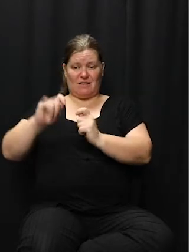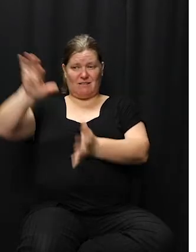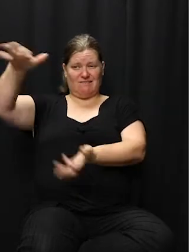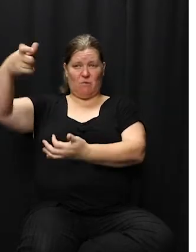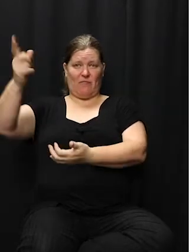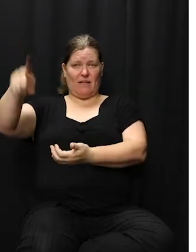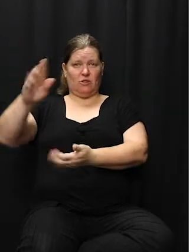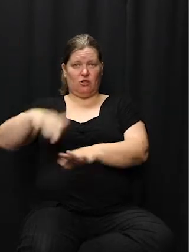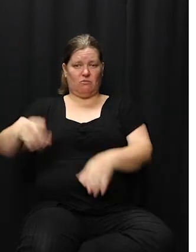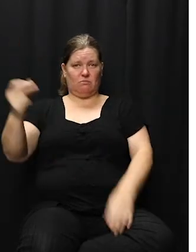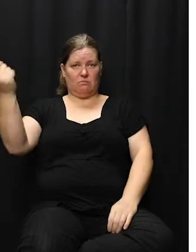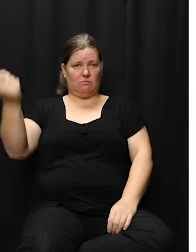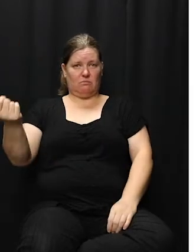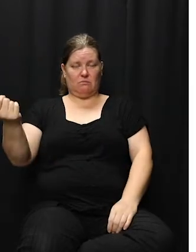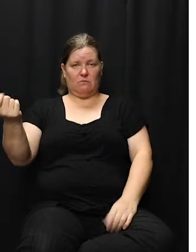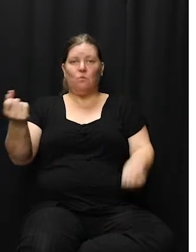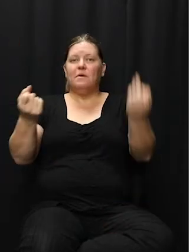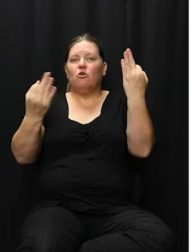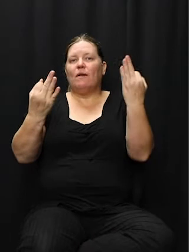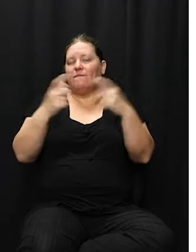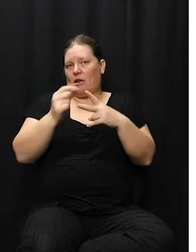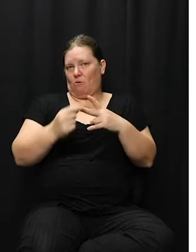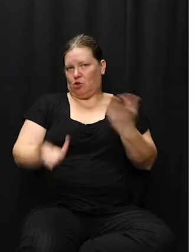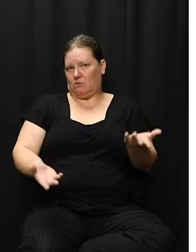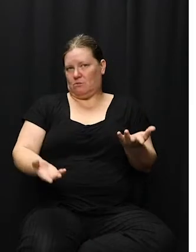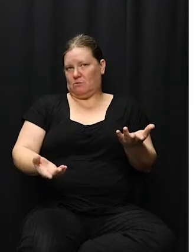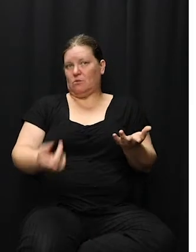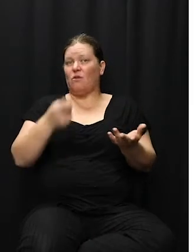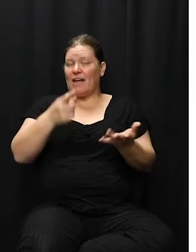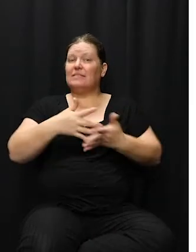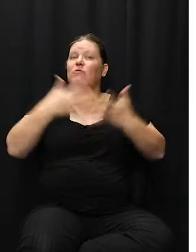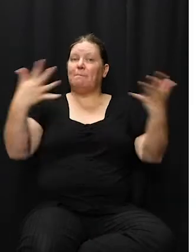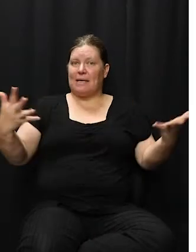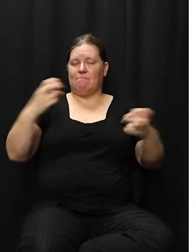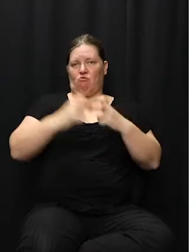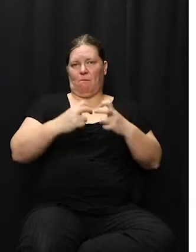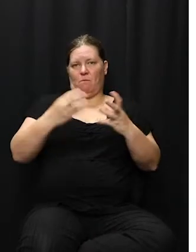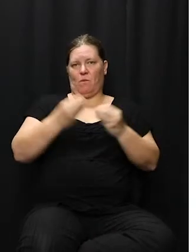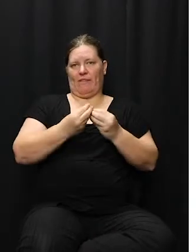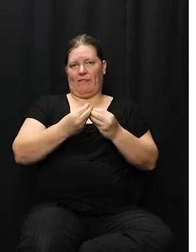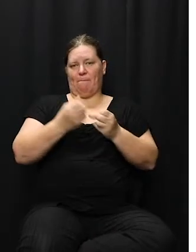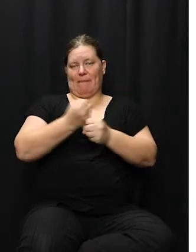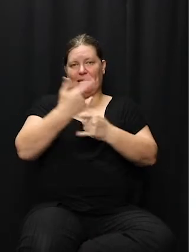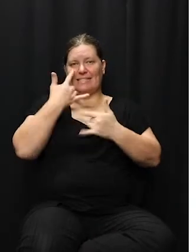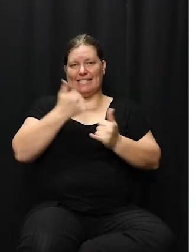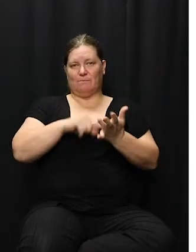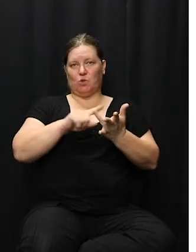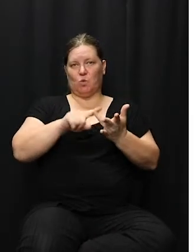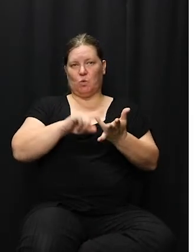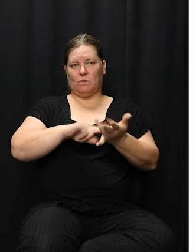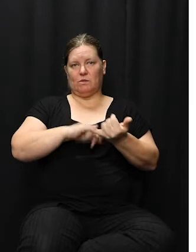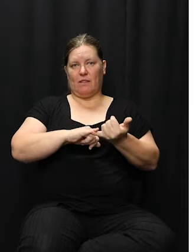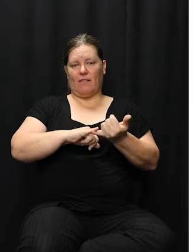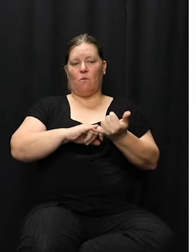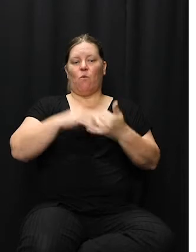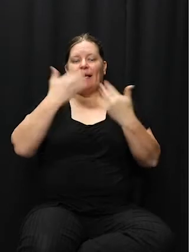So it's certainly not 1,000 like you might get in some spoken language assessment norms. 1,000 children, we just don't have it. We don't have that as an option.